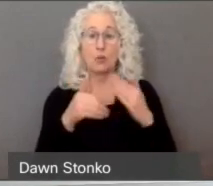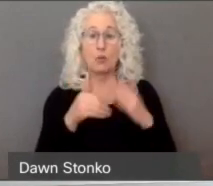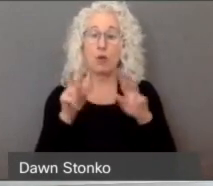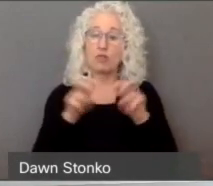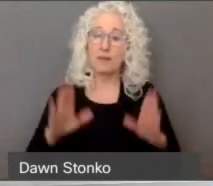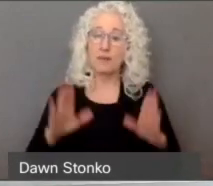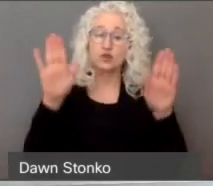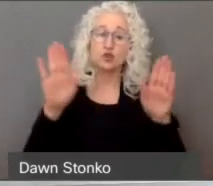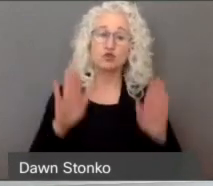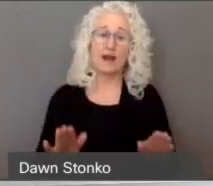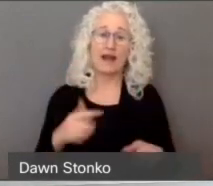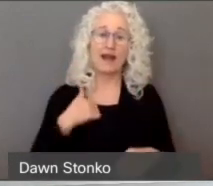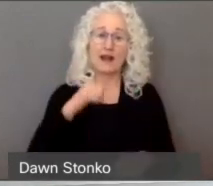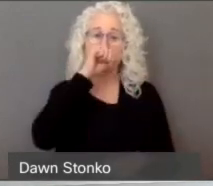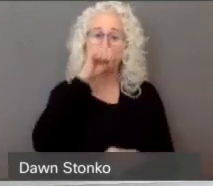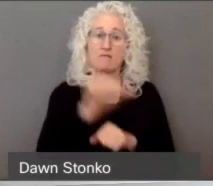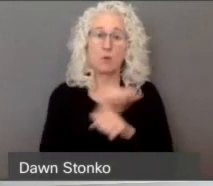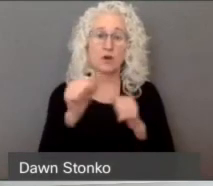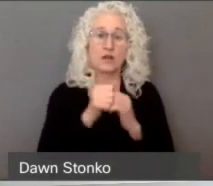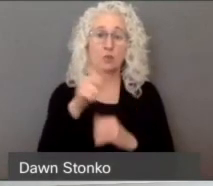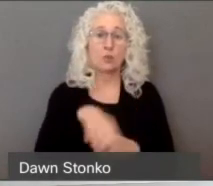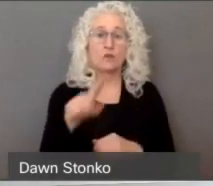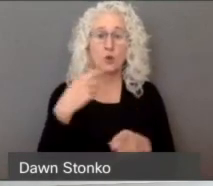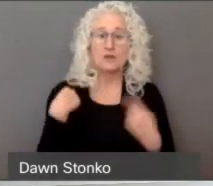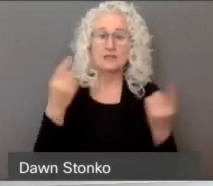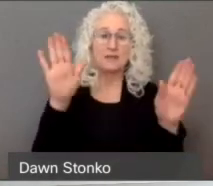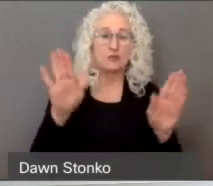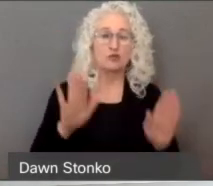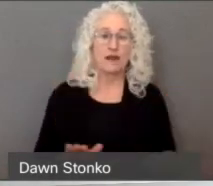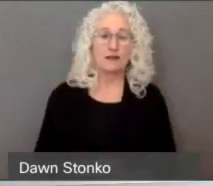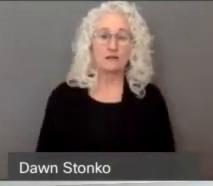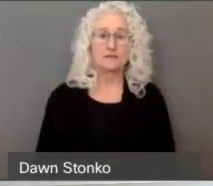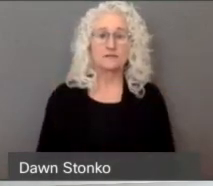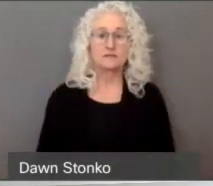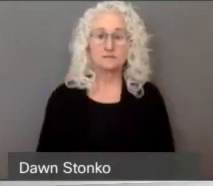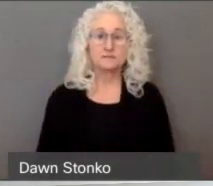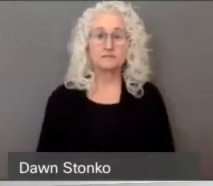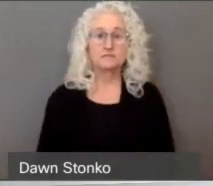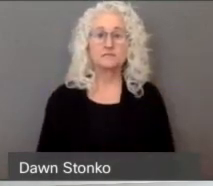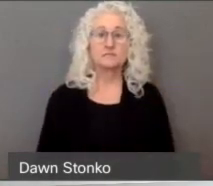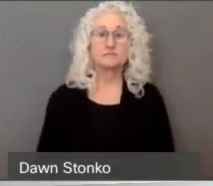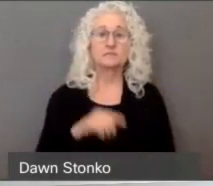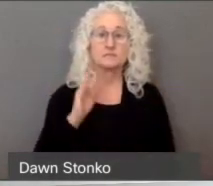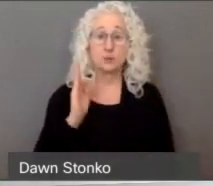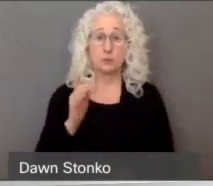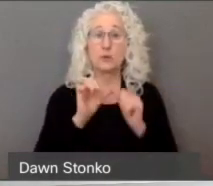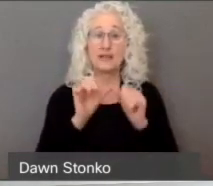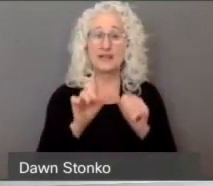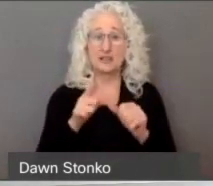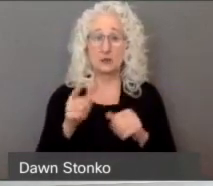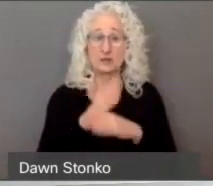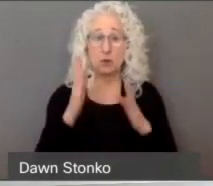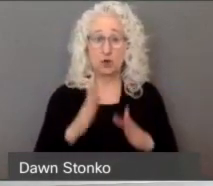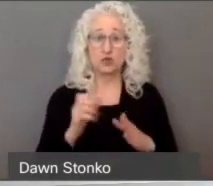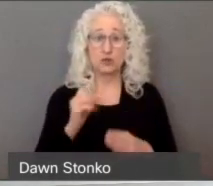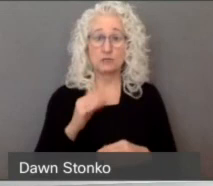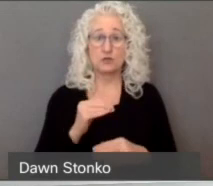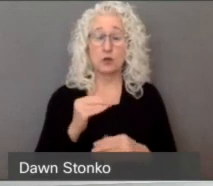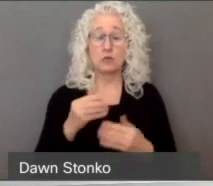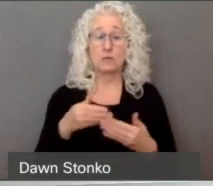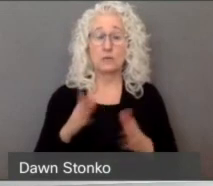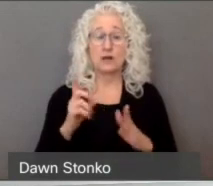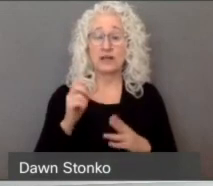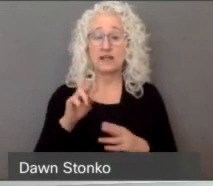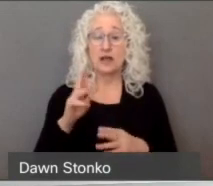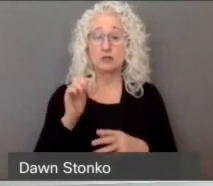great, and I love working with you guys. This has been great. So and this is like, we'll continue this partnership. So I'm just going to turn this over to Dr. Ball